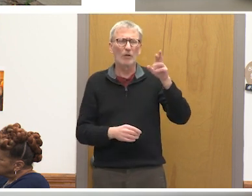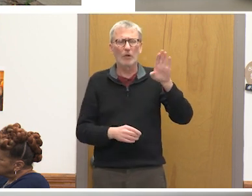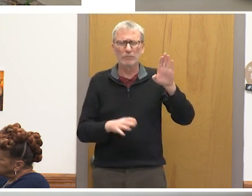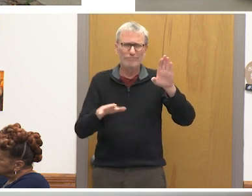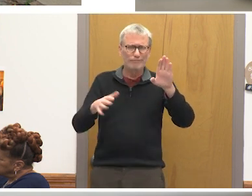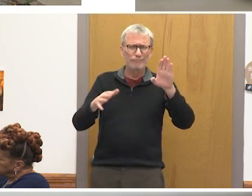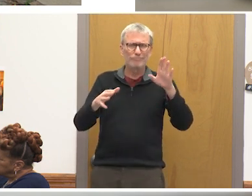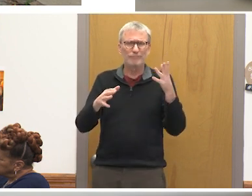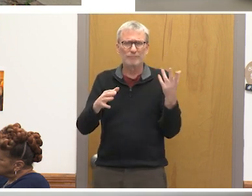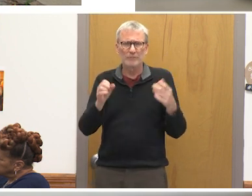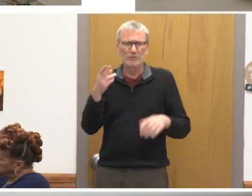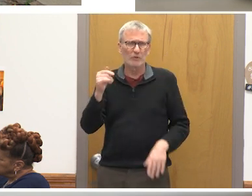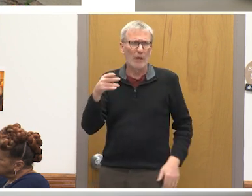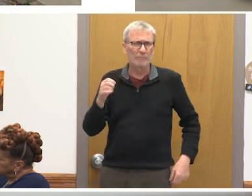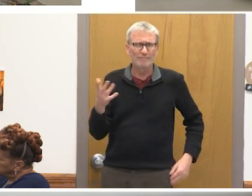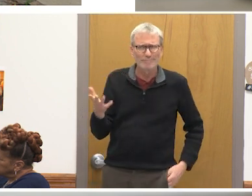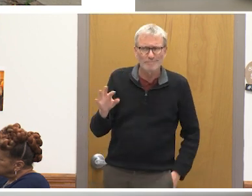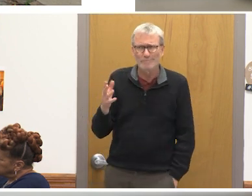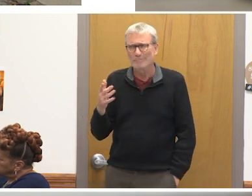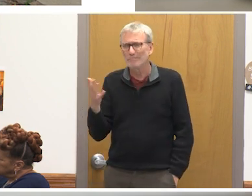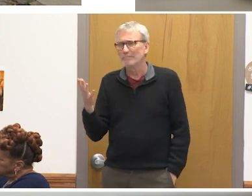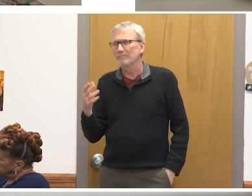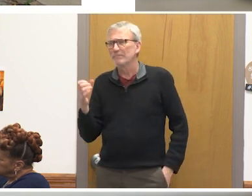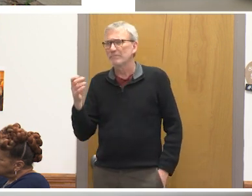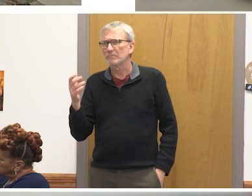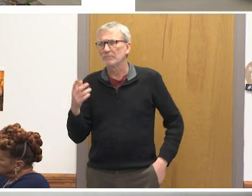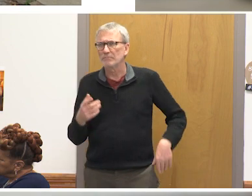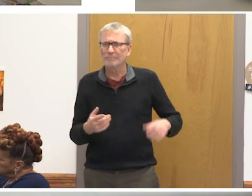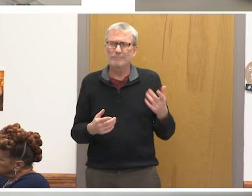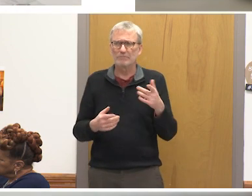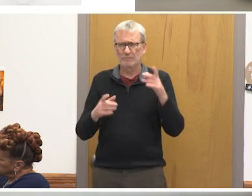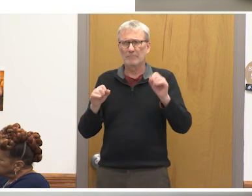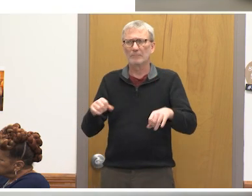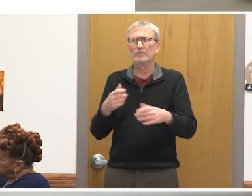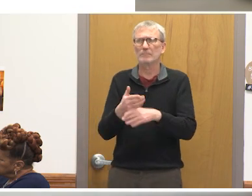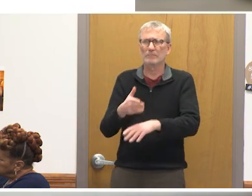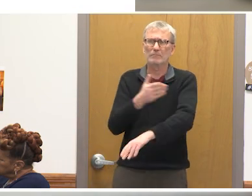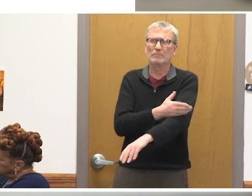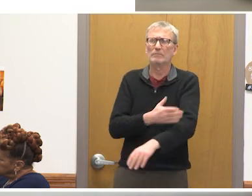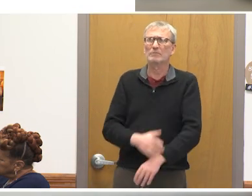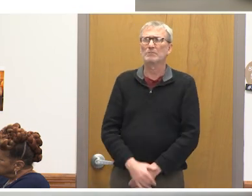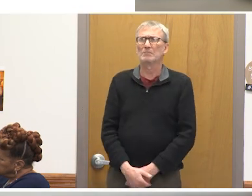conditions, and in general, there could be some improvements. So